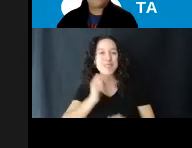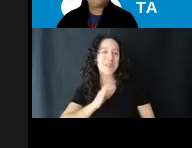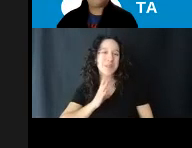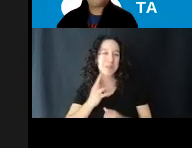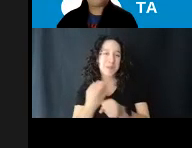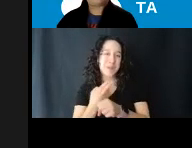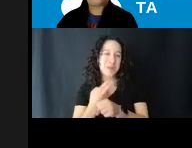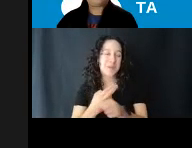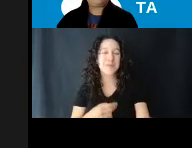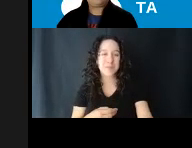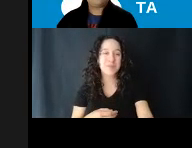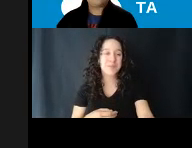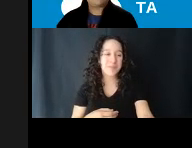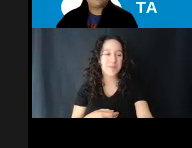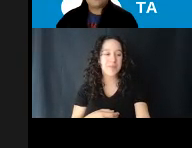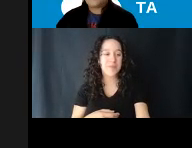you'd like.